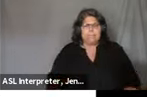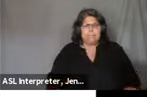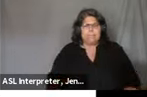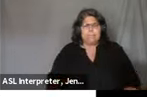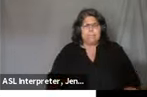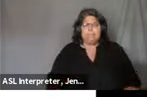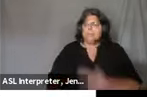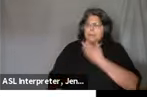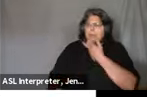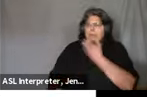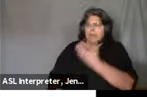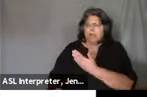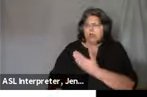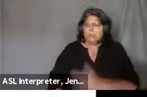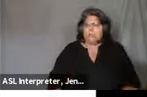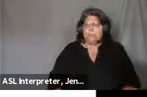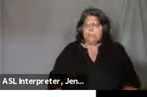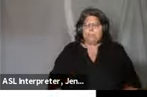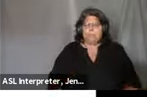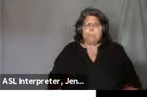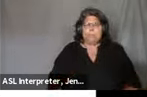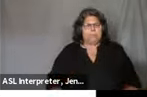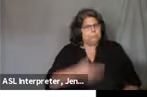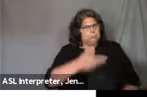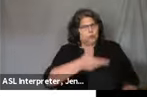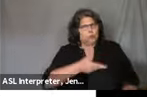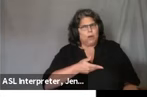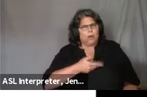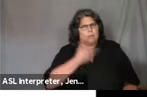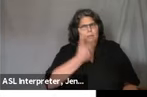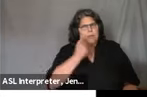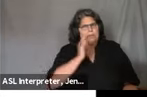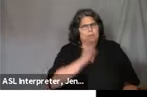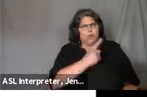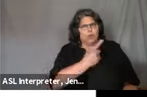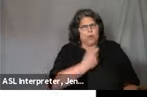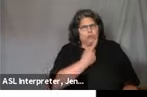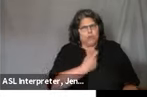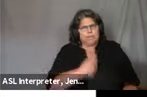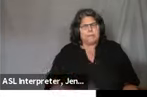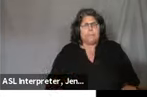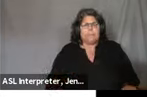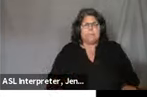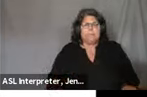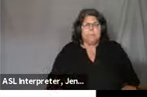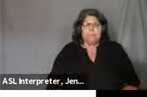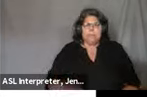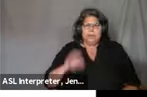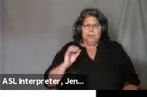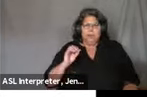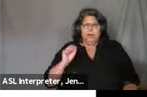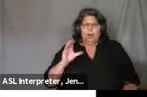Mm-hmm. Thank you. You're welcome. Thanks for your questions. Thank you, Rick. I will